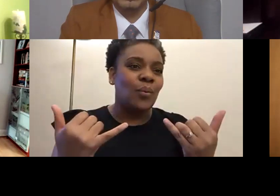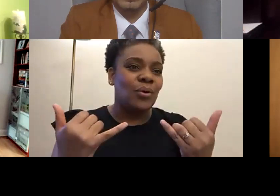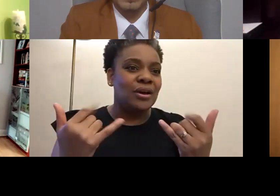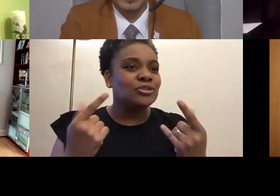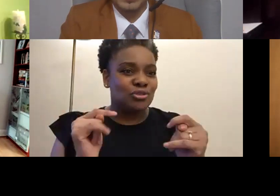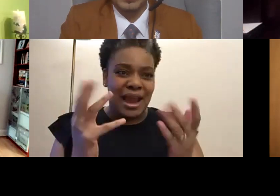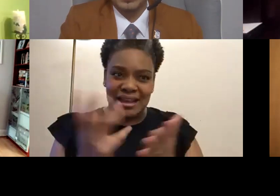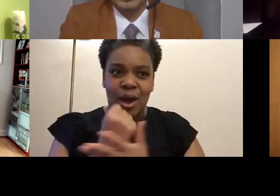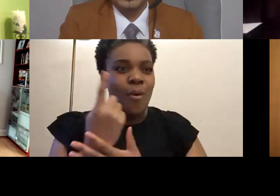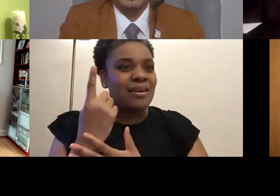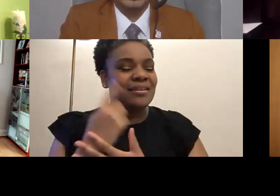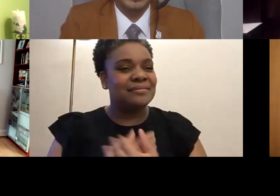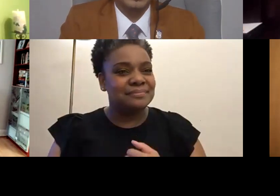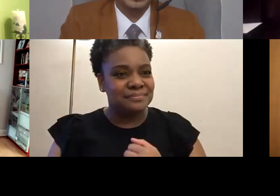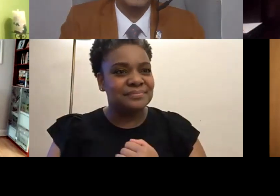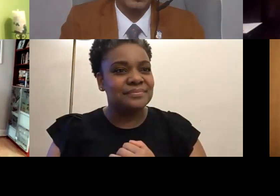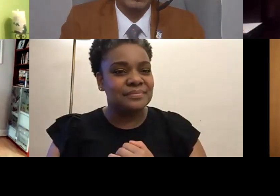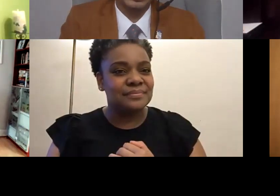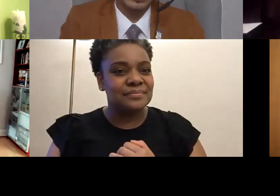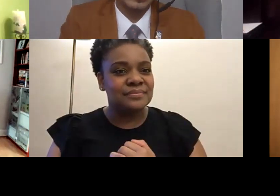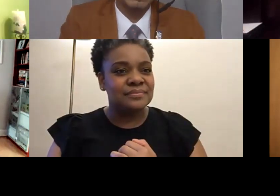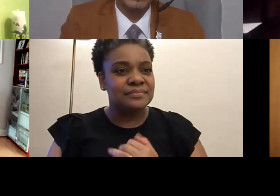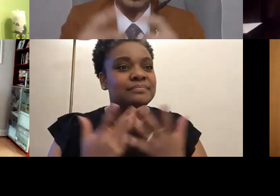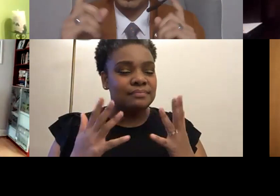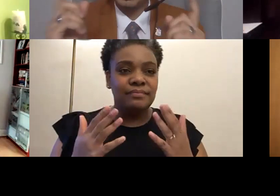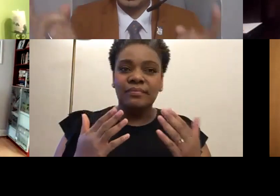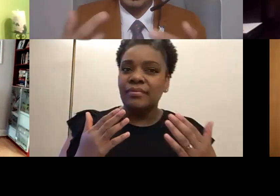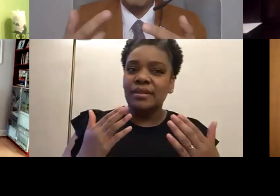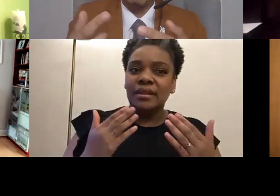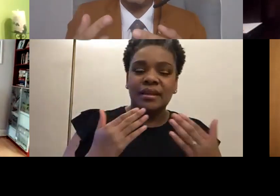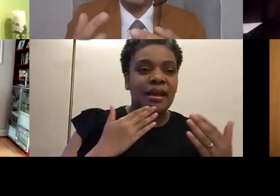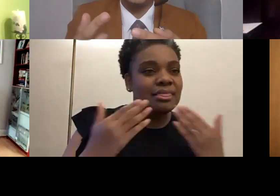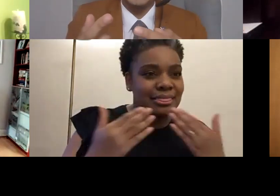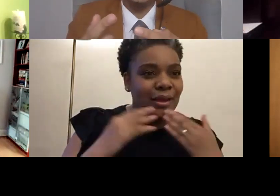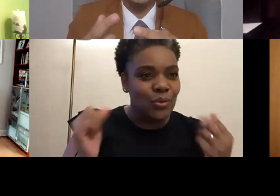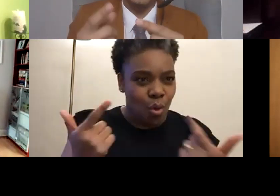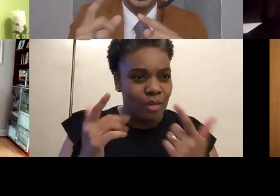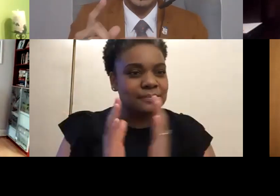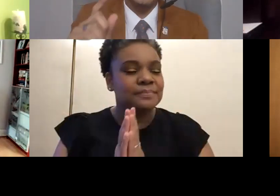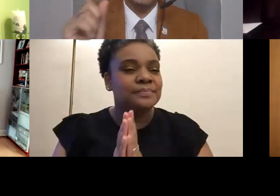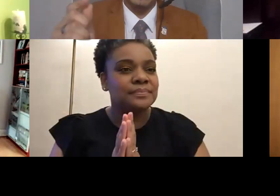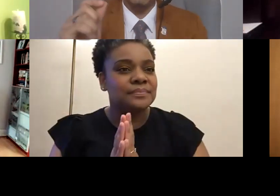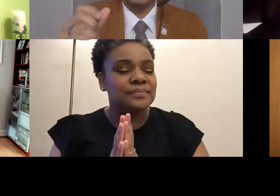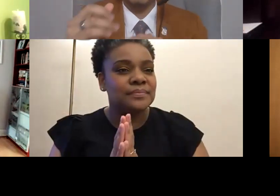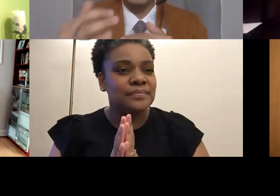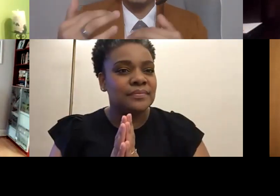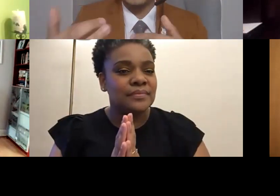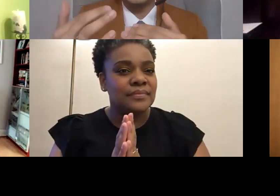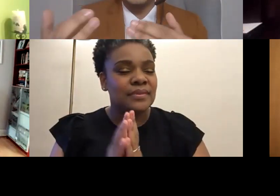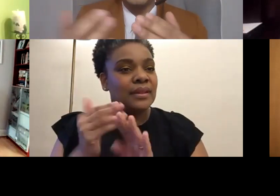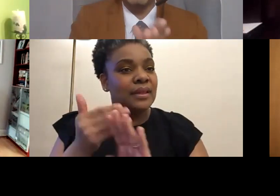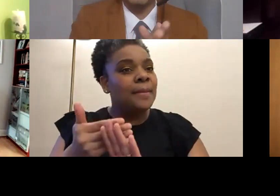it. All right, thank you all. Before we get into Q&A, I do have one